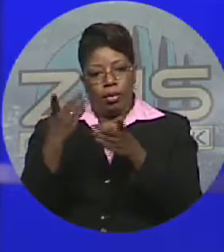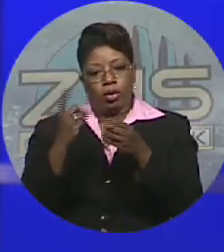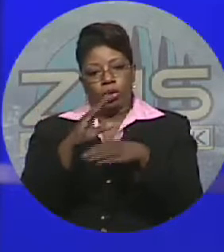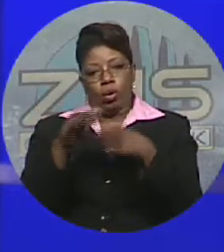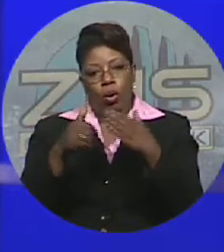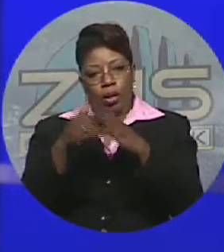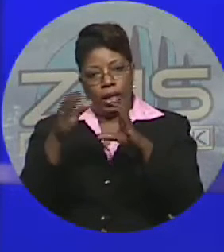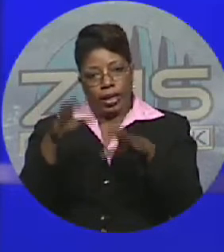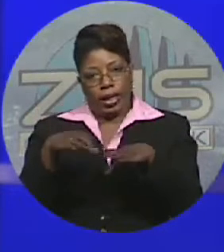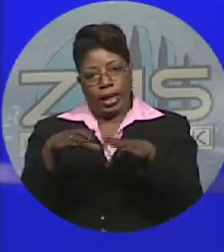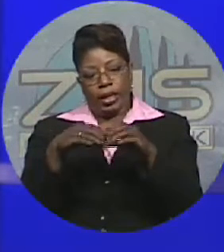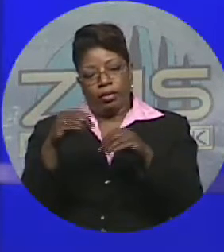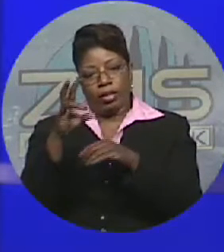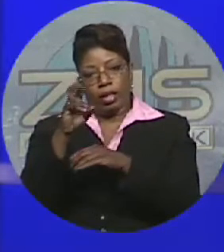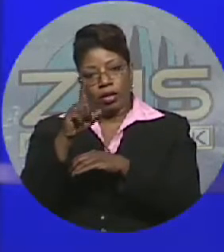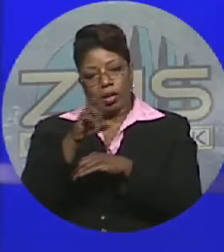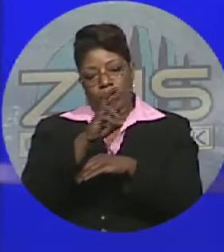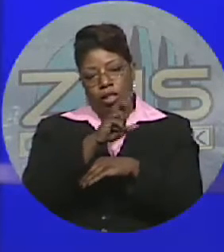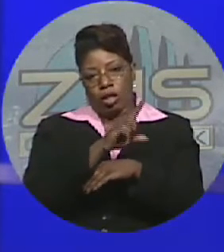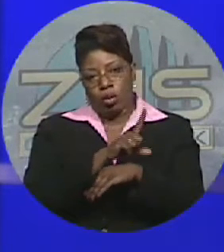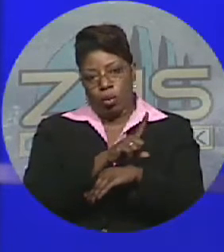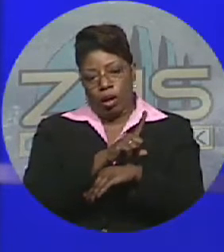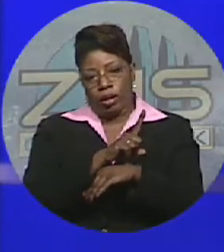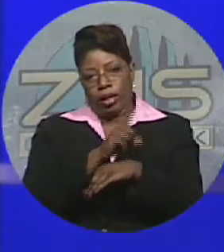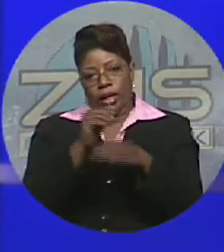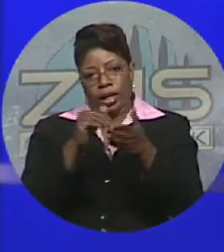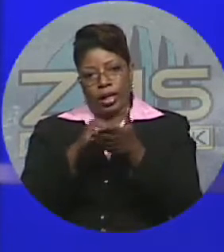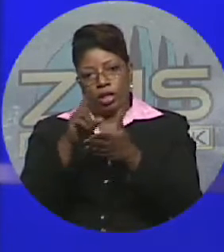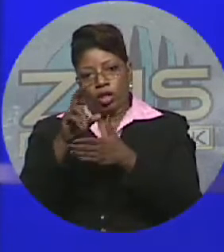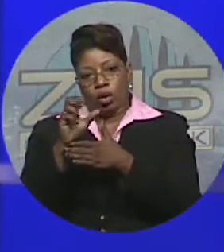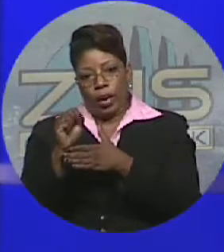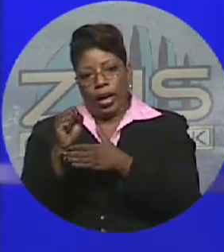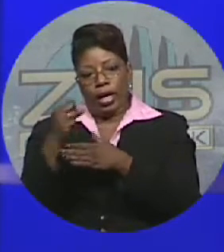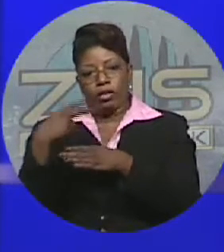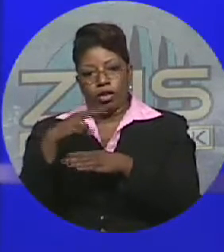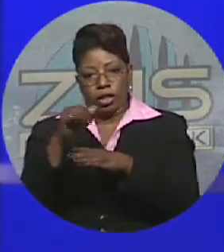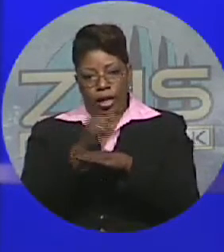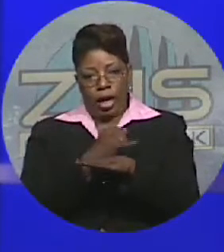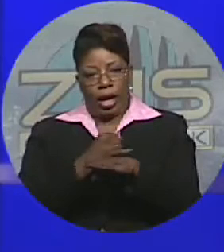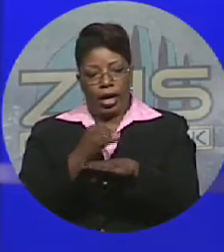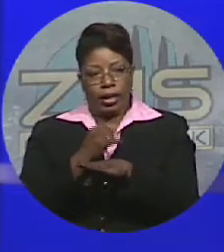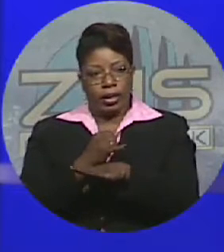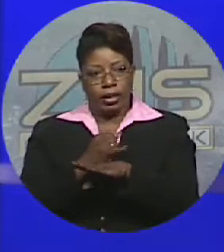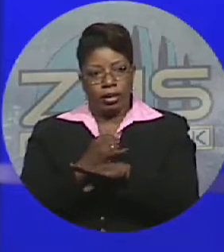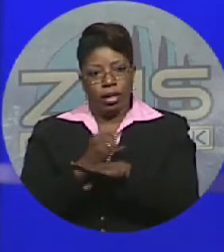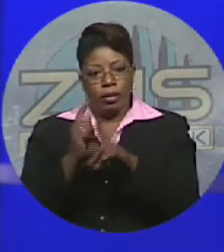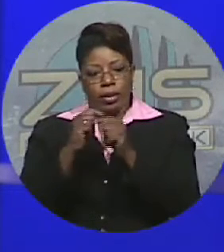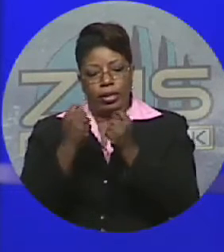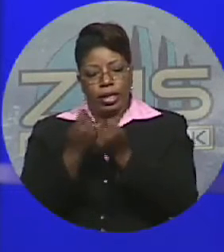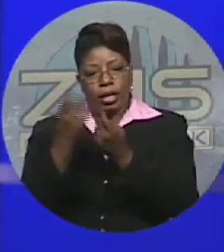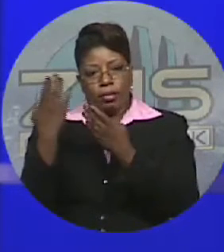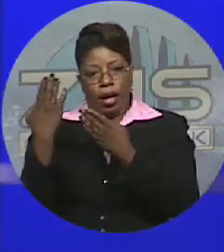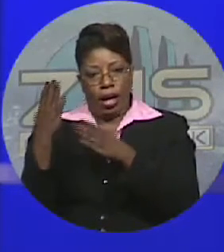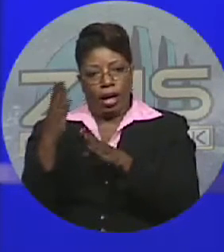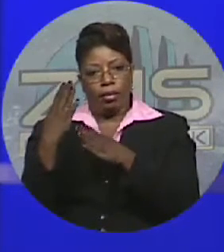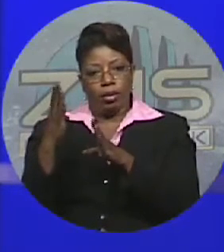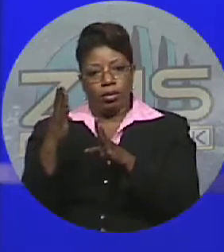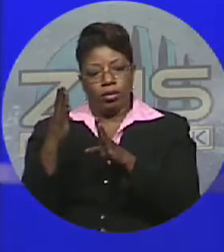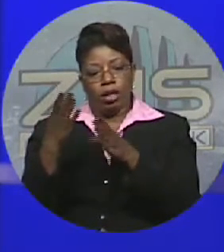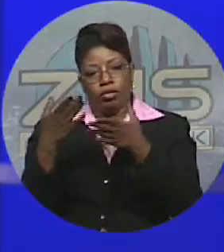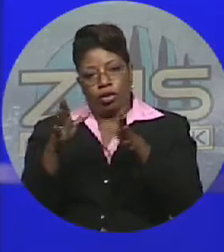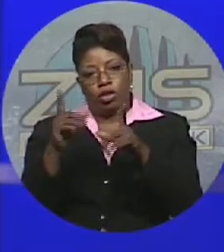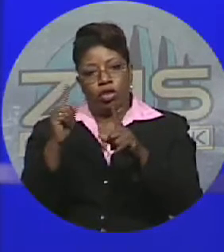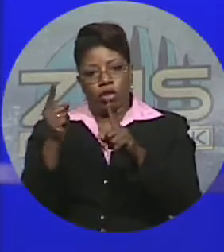of a 71-65 scoreline against the U.S. Virgin Islands. Nevertheless, Team Bahamas still accomplished its main goal